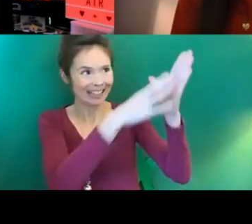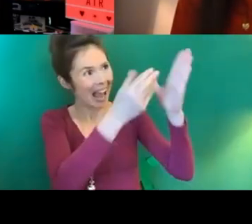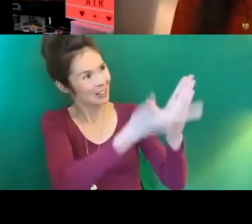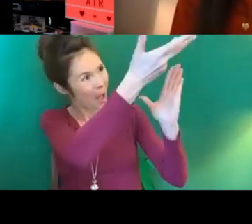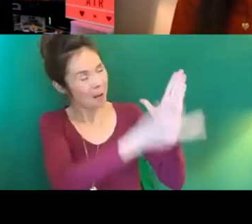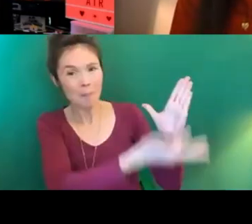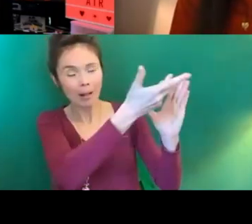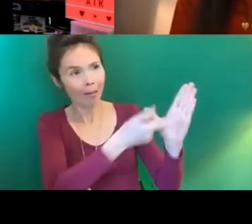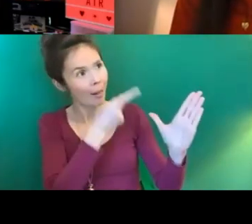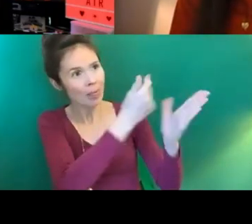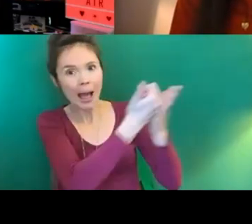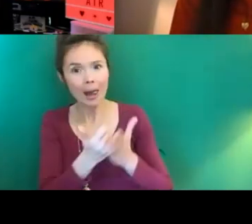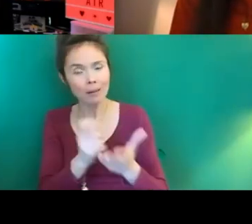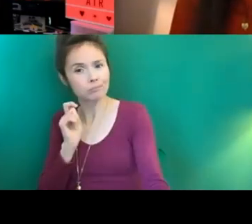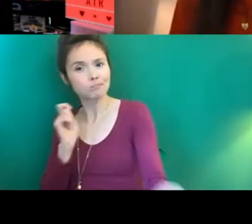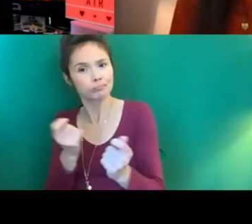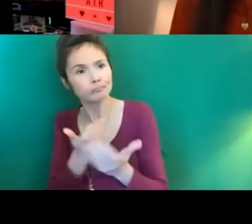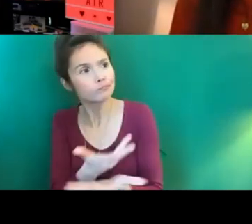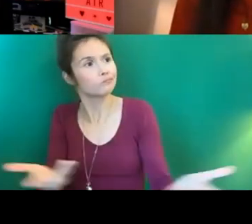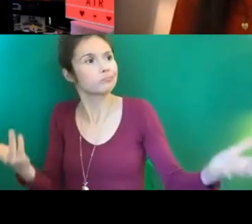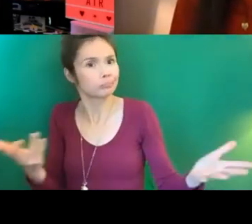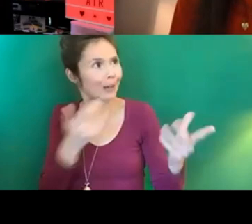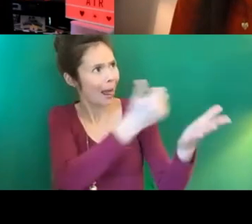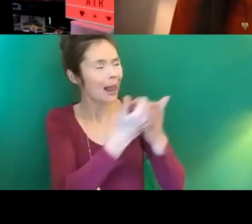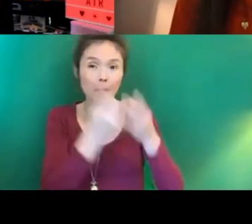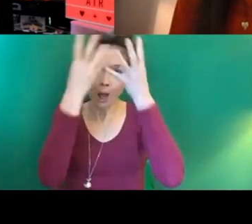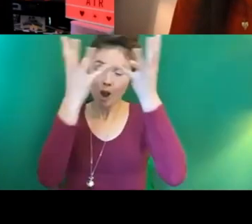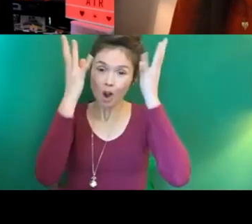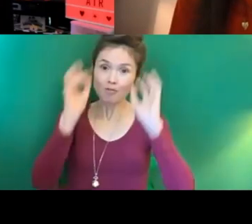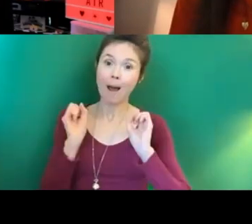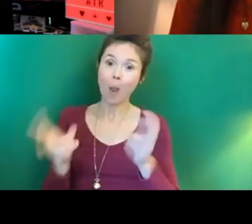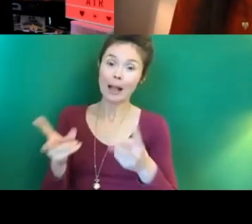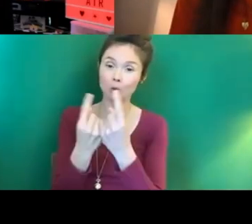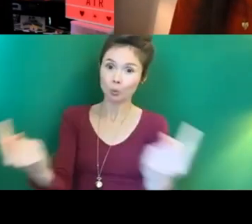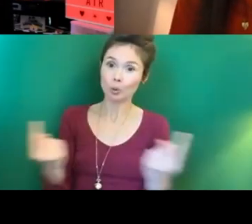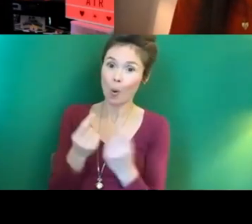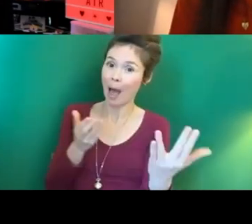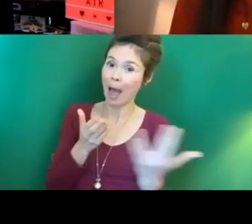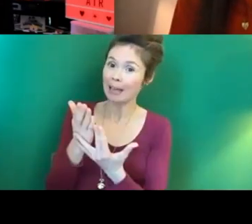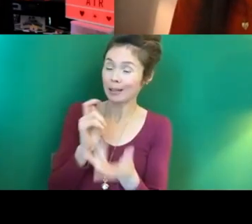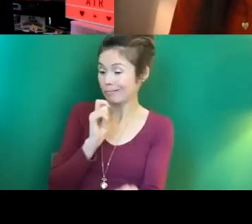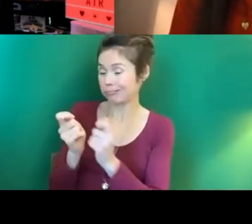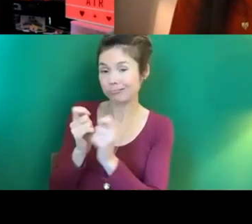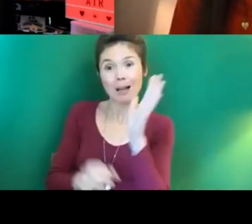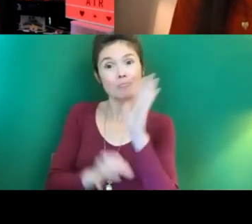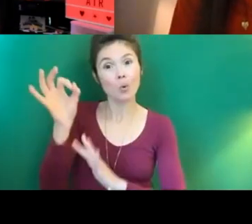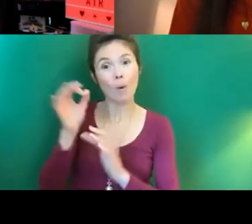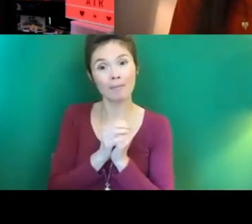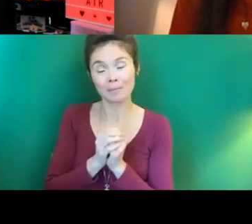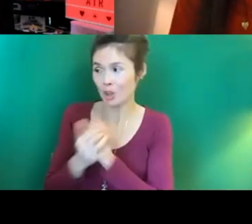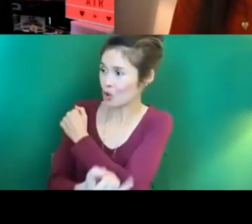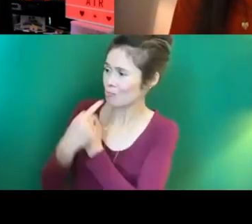what you've done, John, to make Crown Lane the accessible place that it is. Okay, thank you. That's really